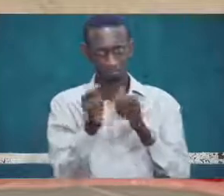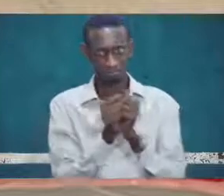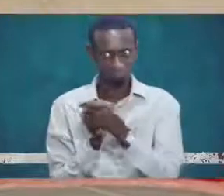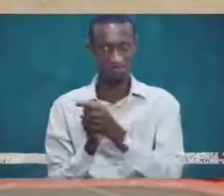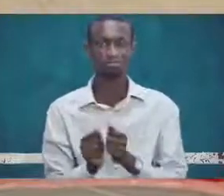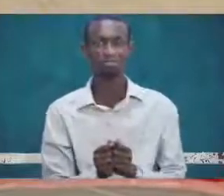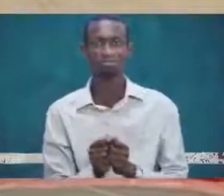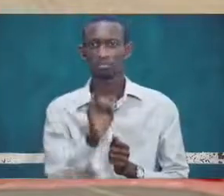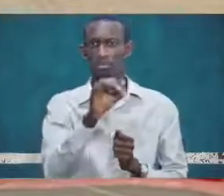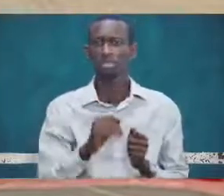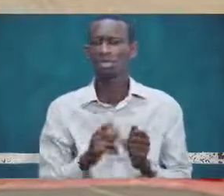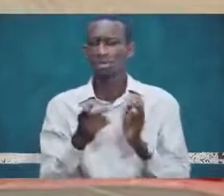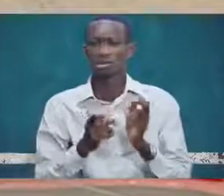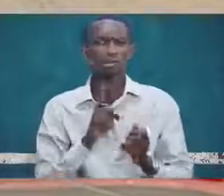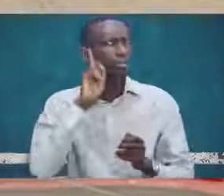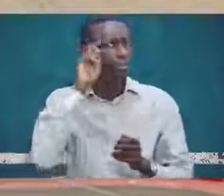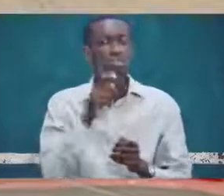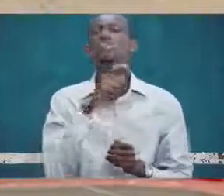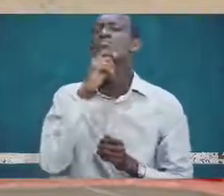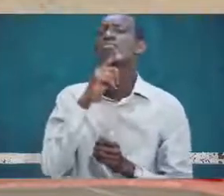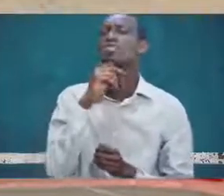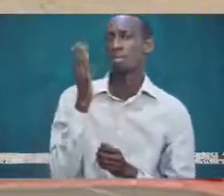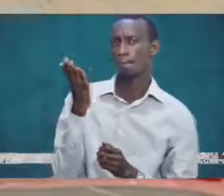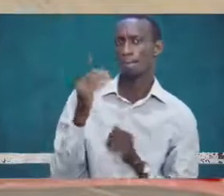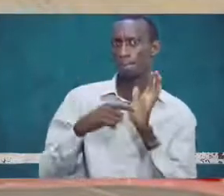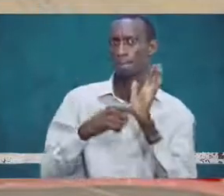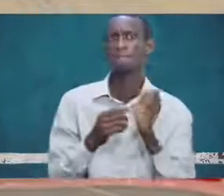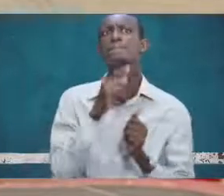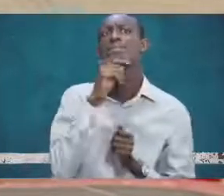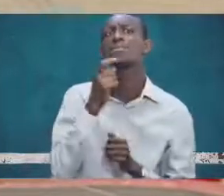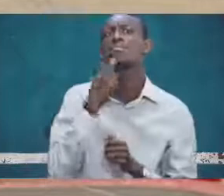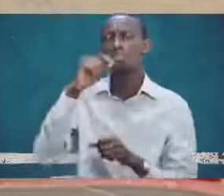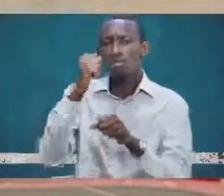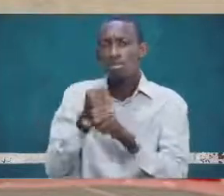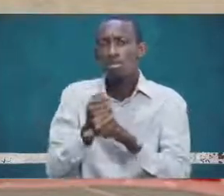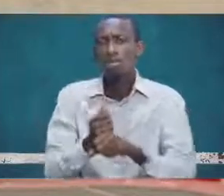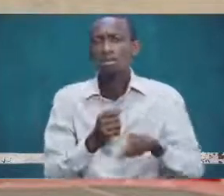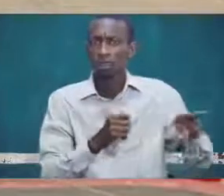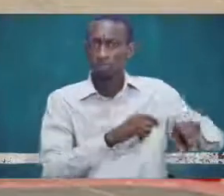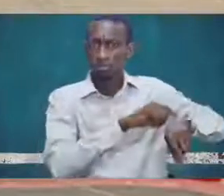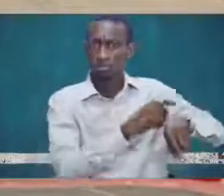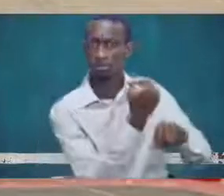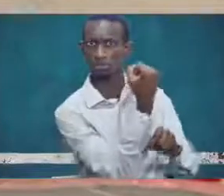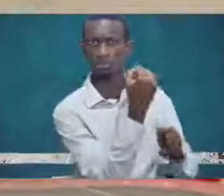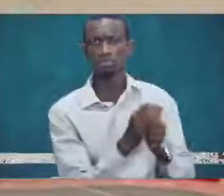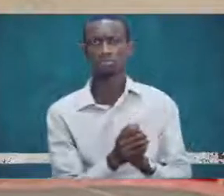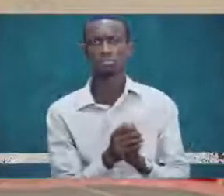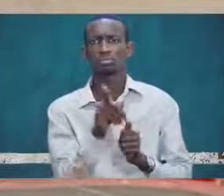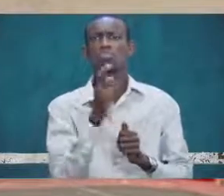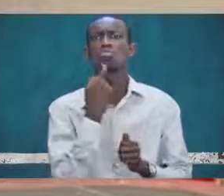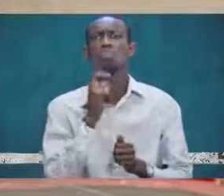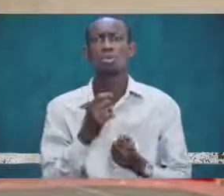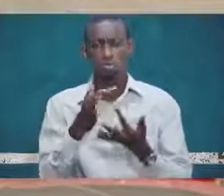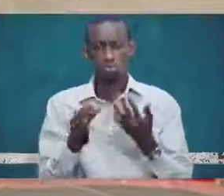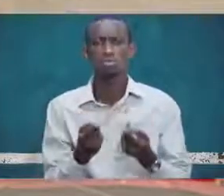man, and he's supposed to work like 5 hours. And we need to calculate how much money that person